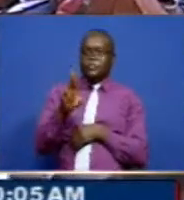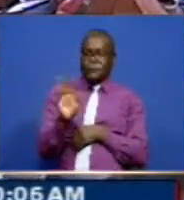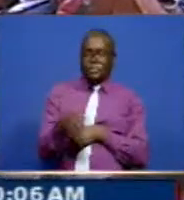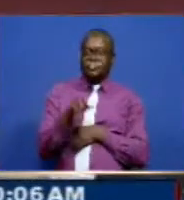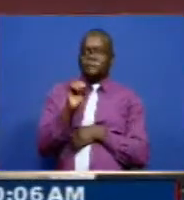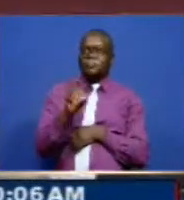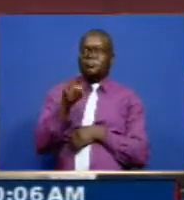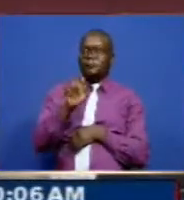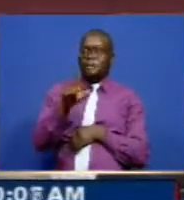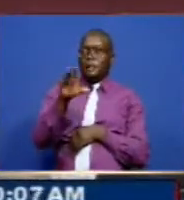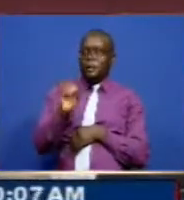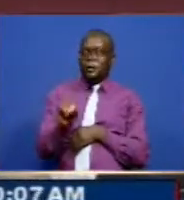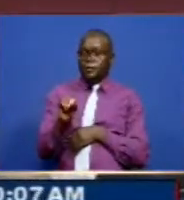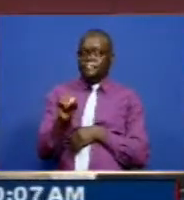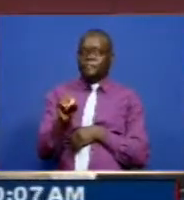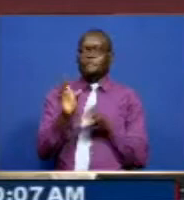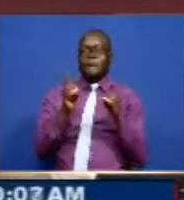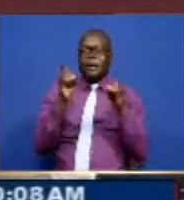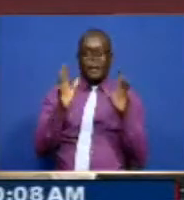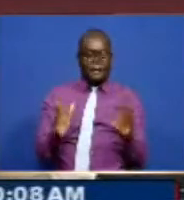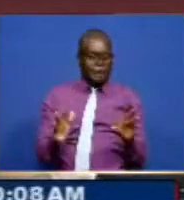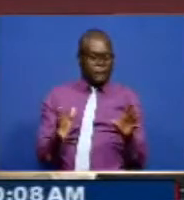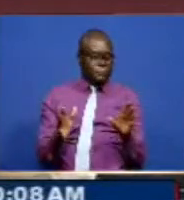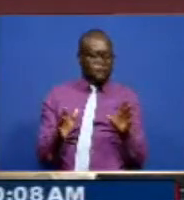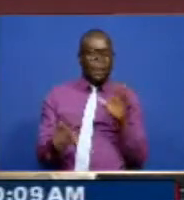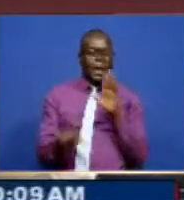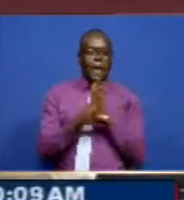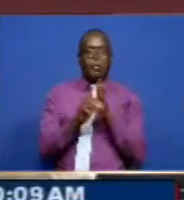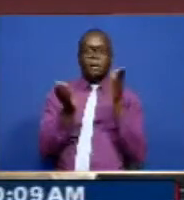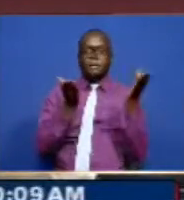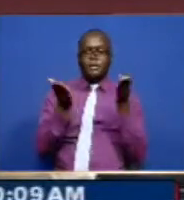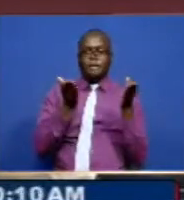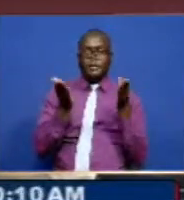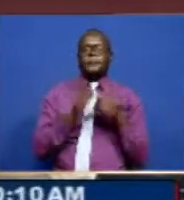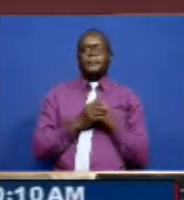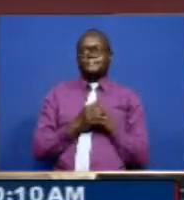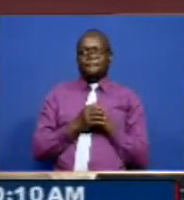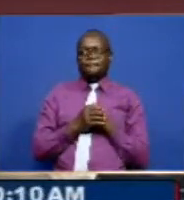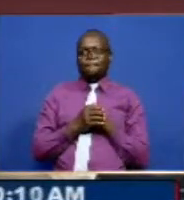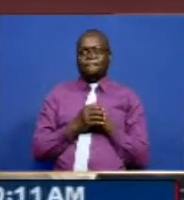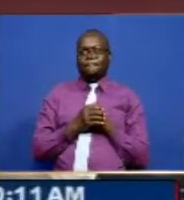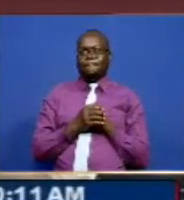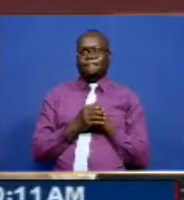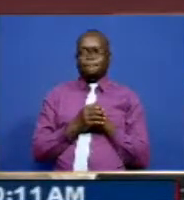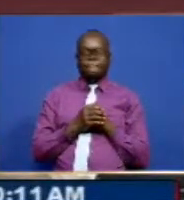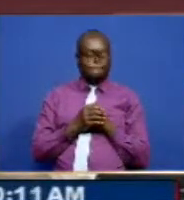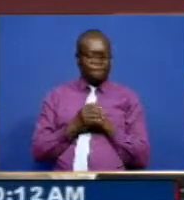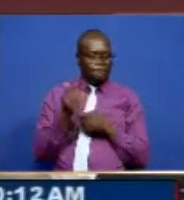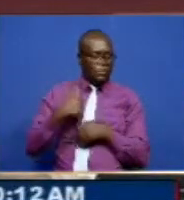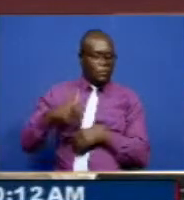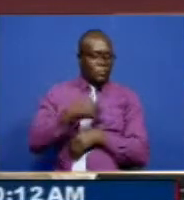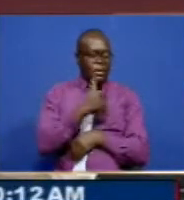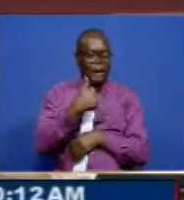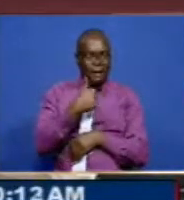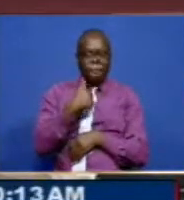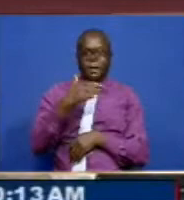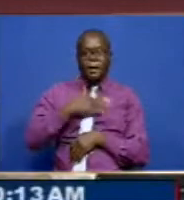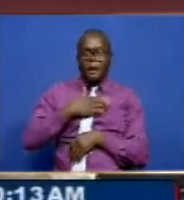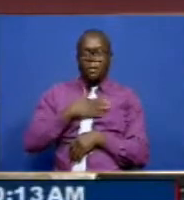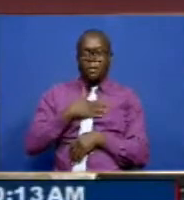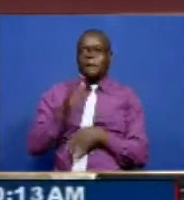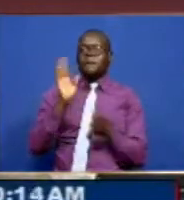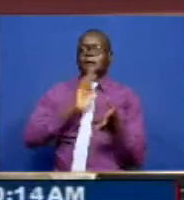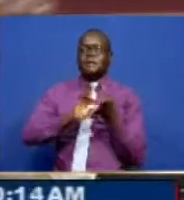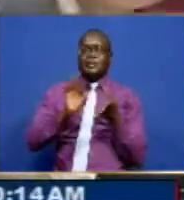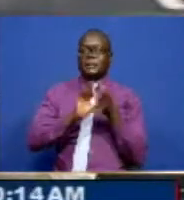Chair. Dr. Okello, Director, Legal Services. With me, we have our